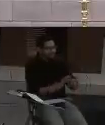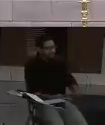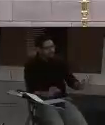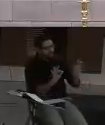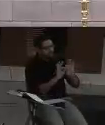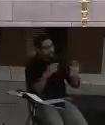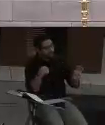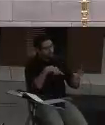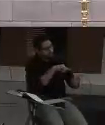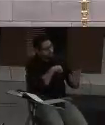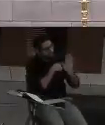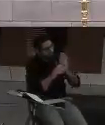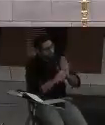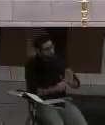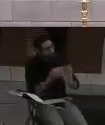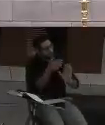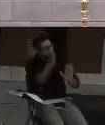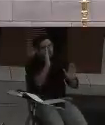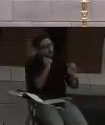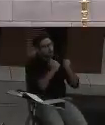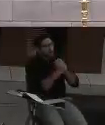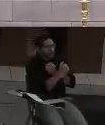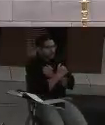there is a way.